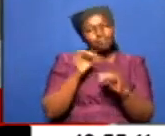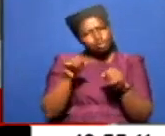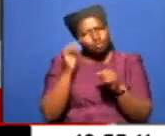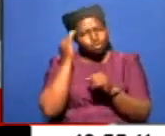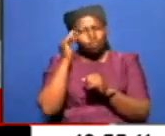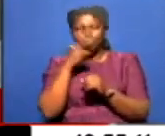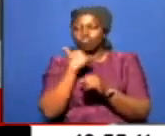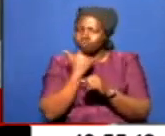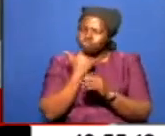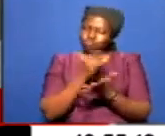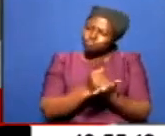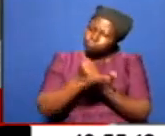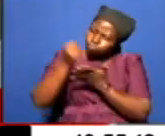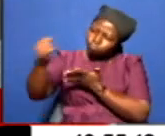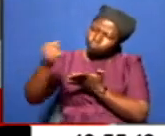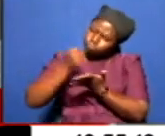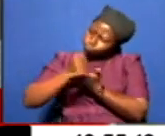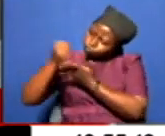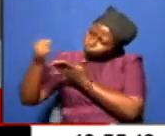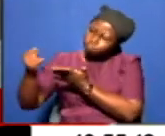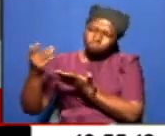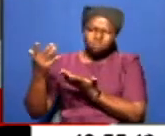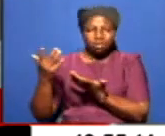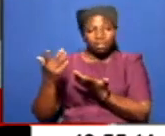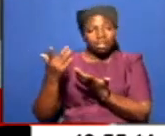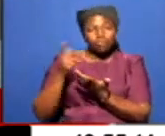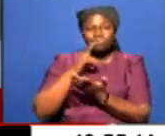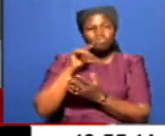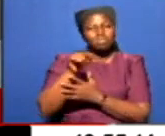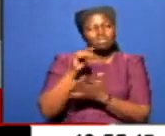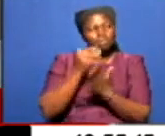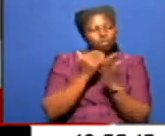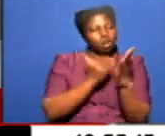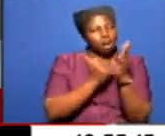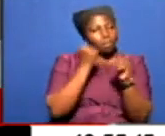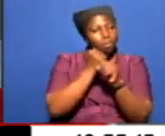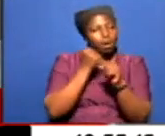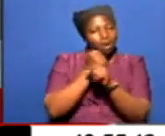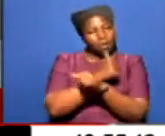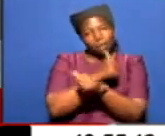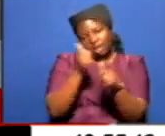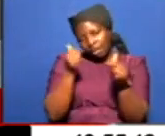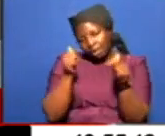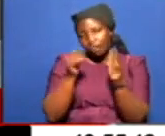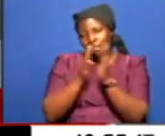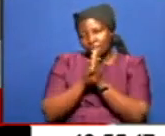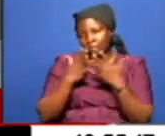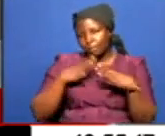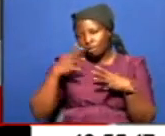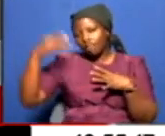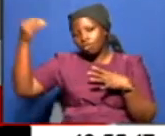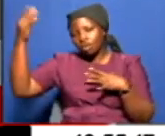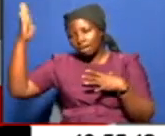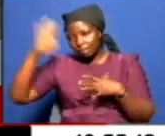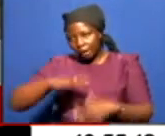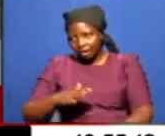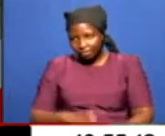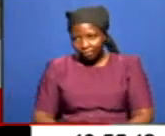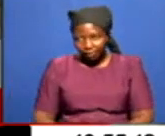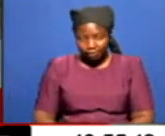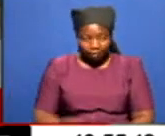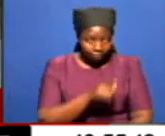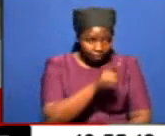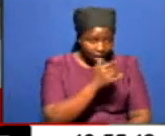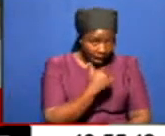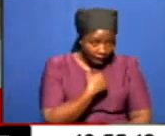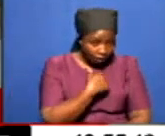who recruited them. And so the program really works well with the returnees. Indeed. Have you witnessed